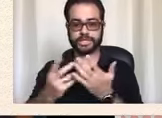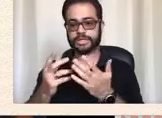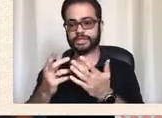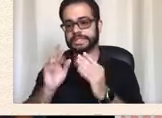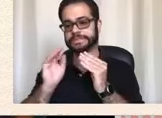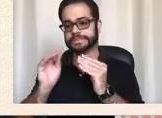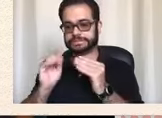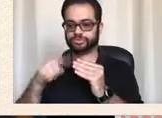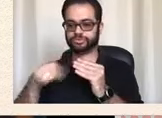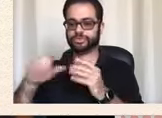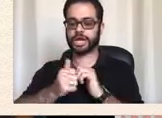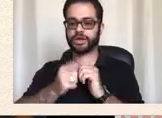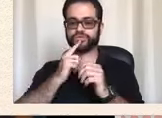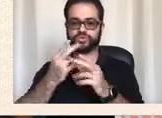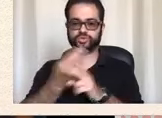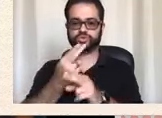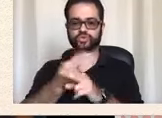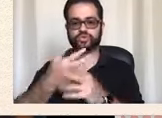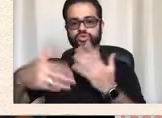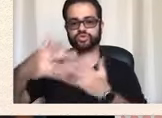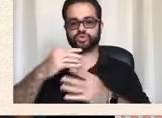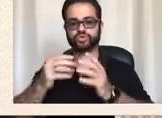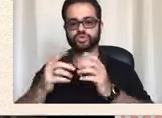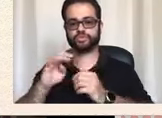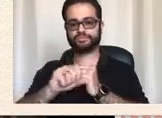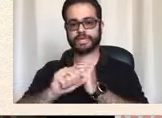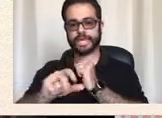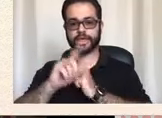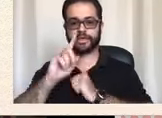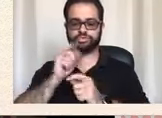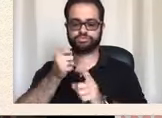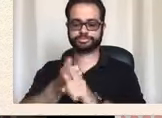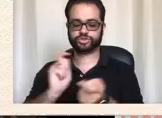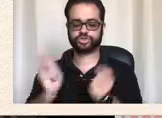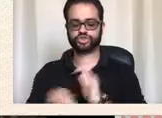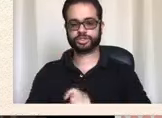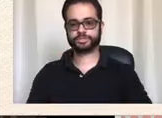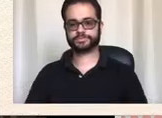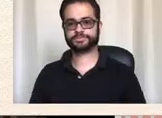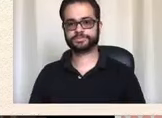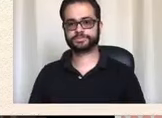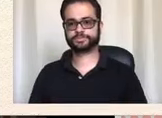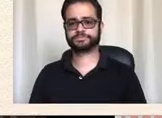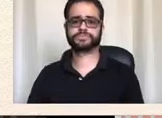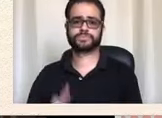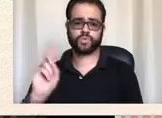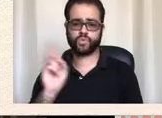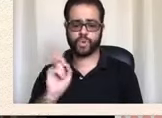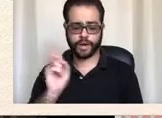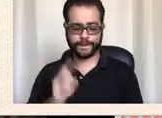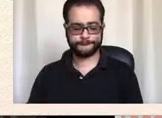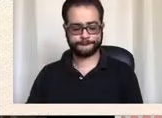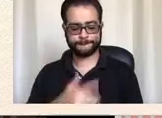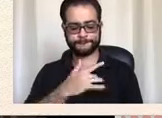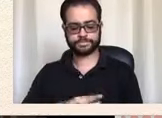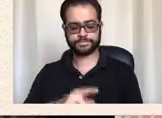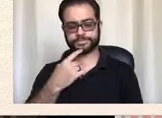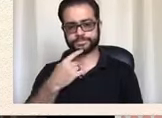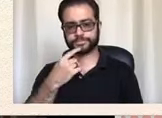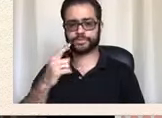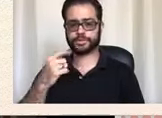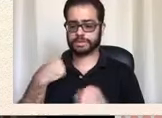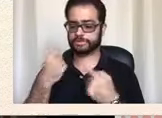to use social media to impact change as well. All right, so where? Now, typically, like I said, we have up to this point, we